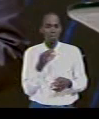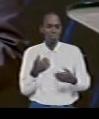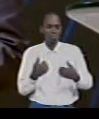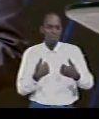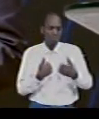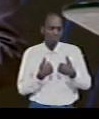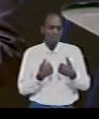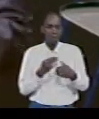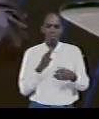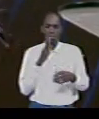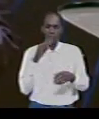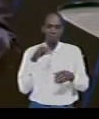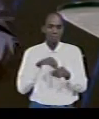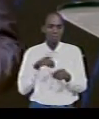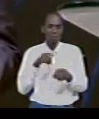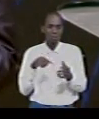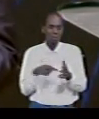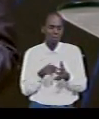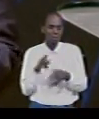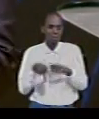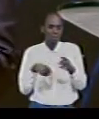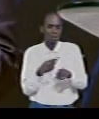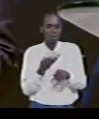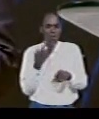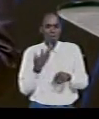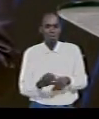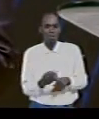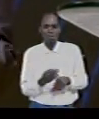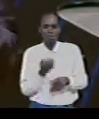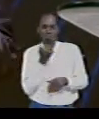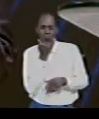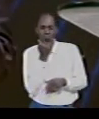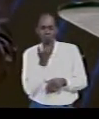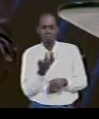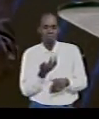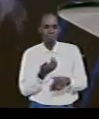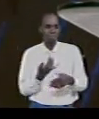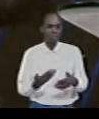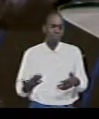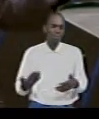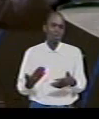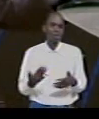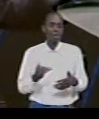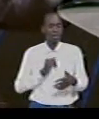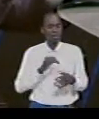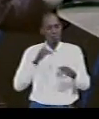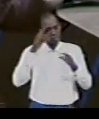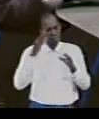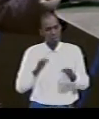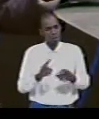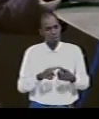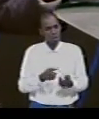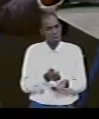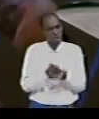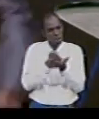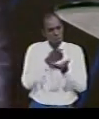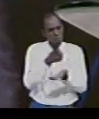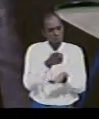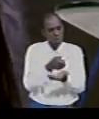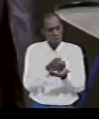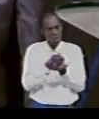time. But I decided today to help you, and to help myself, and to help the